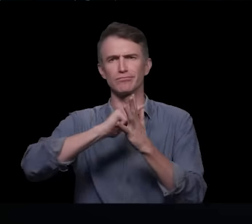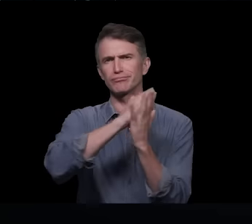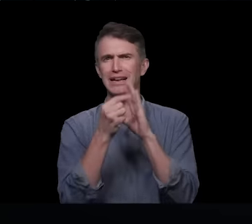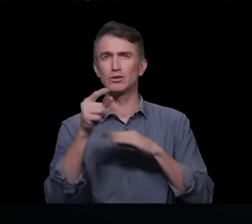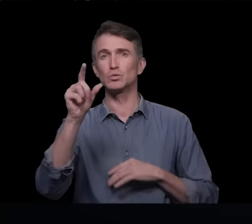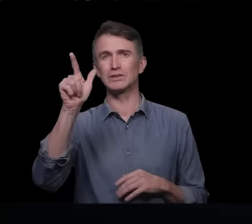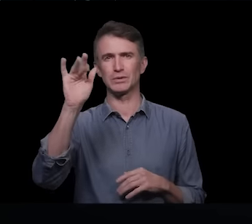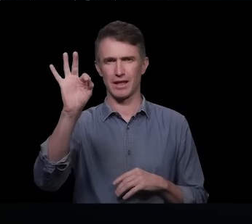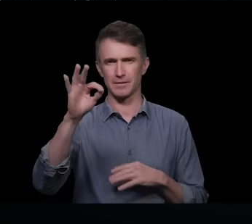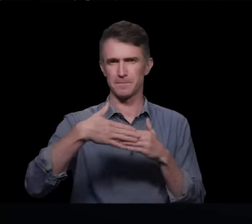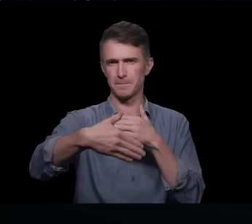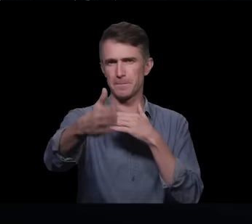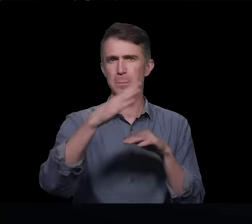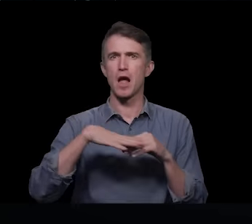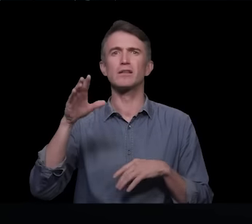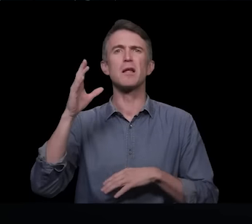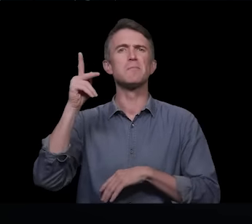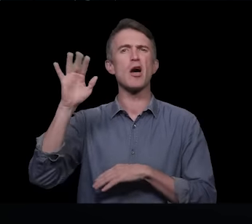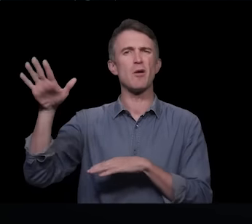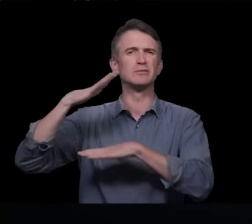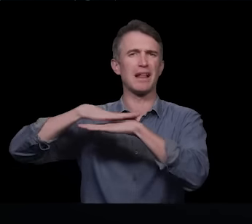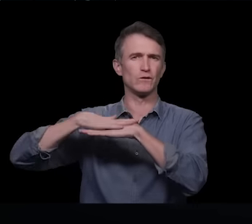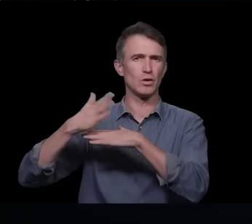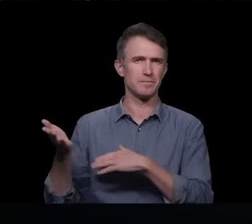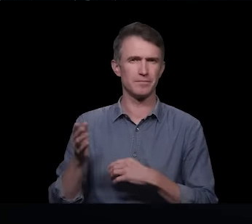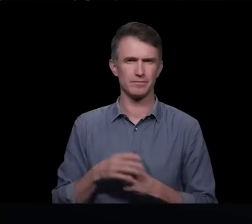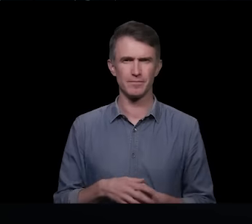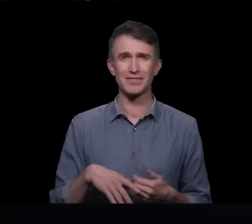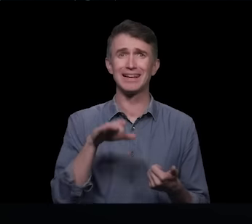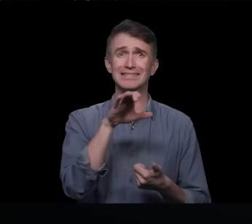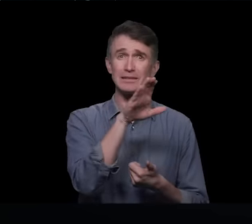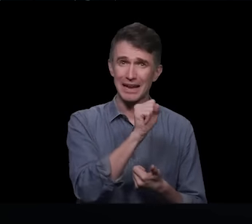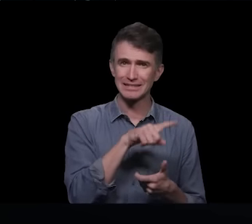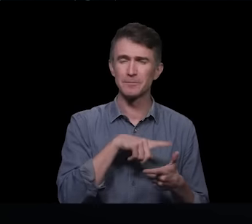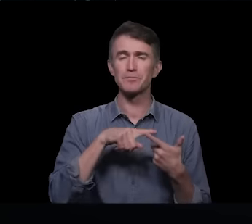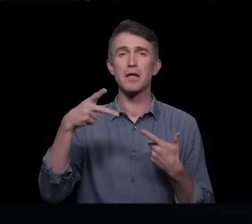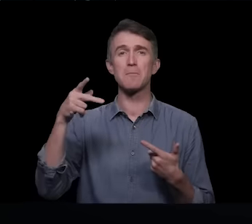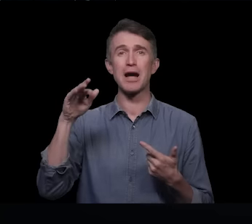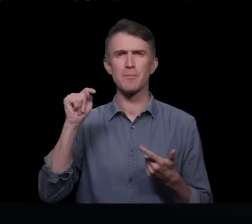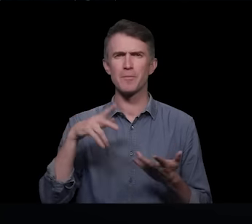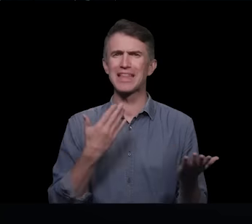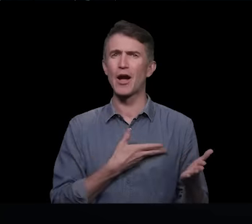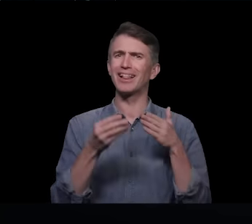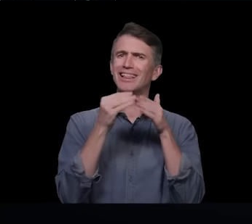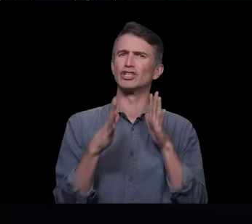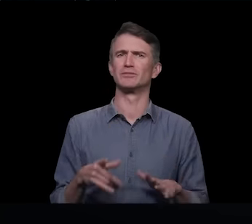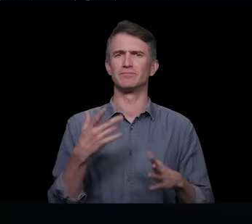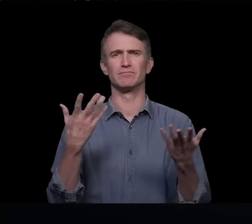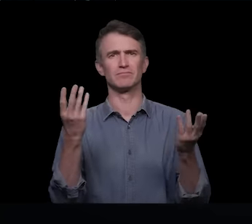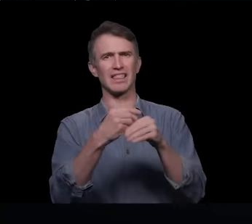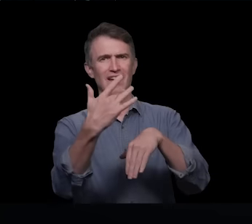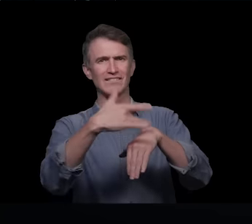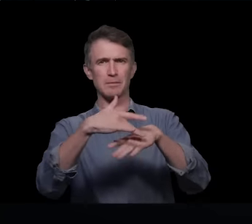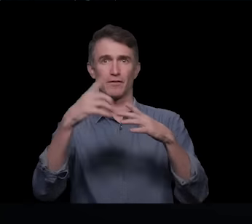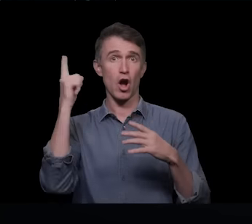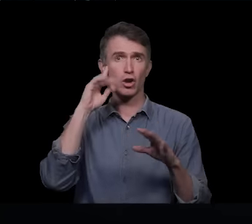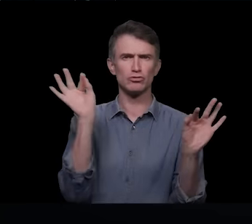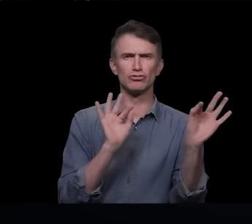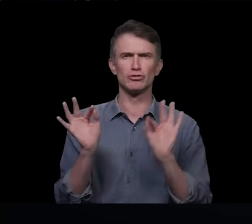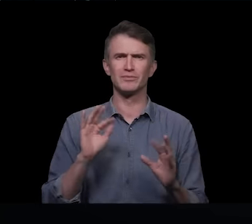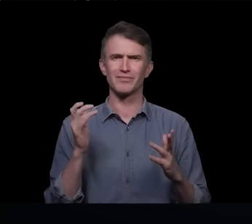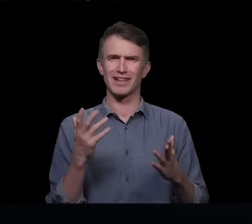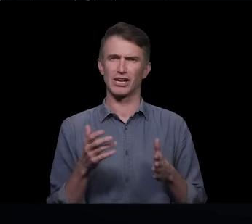basis through 2029 and on Paramount's own platforms. At CBS and Paramount Plus, our leadership in the availability of